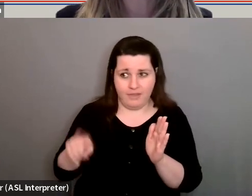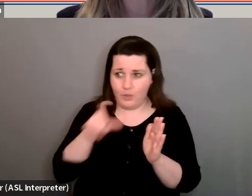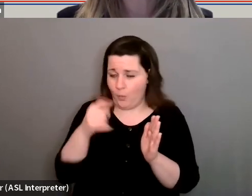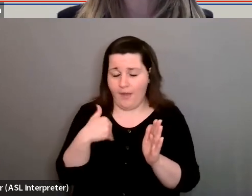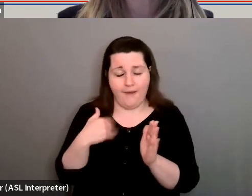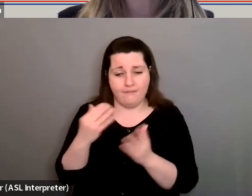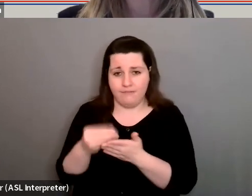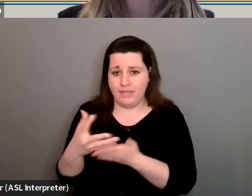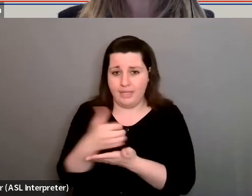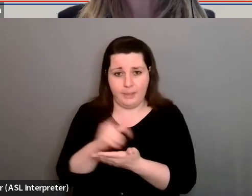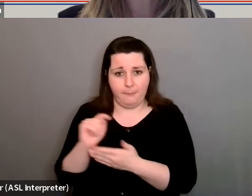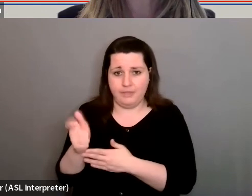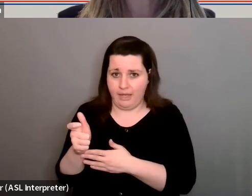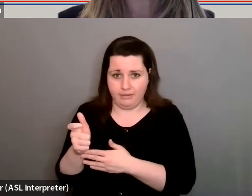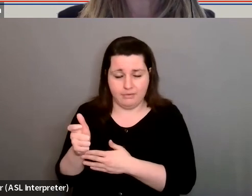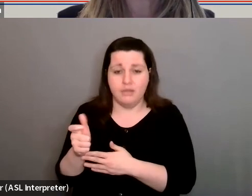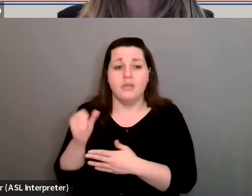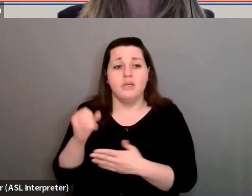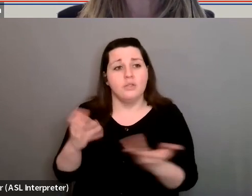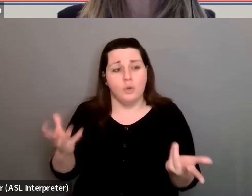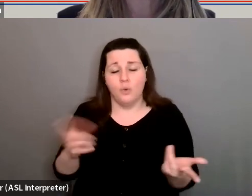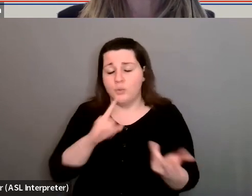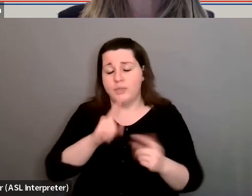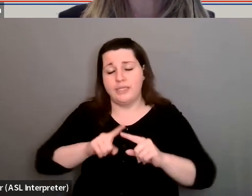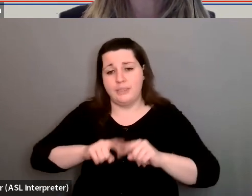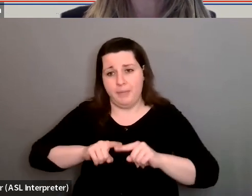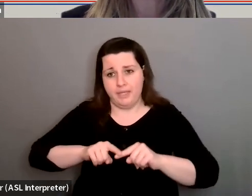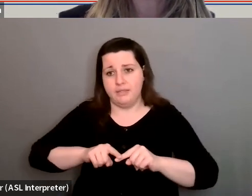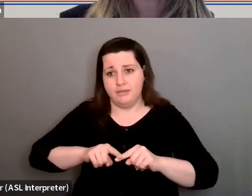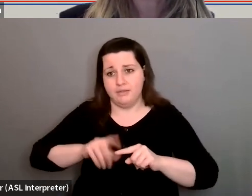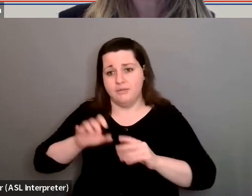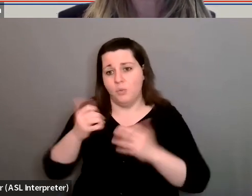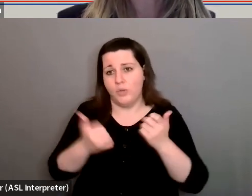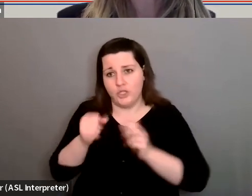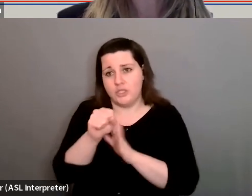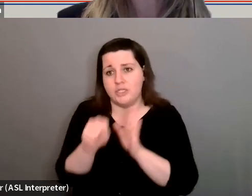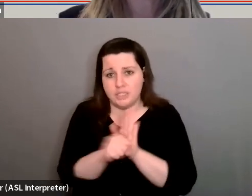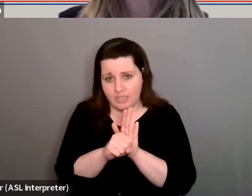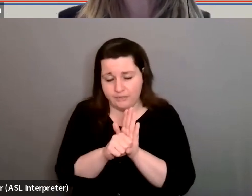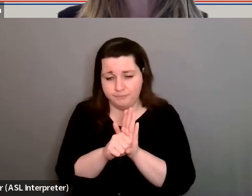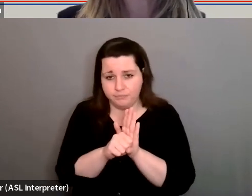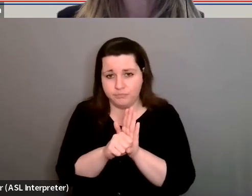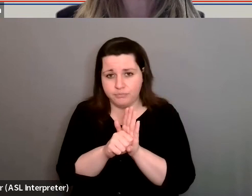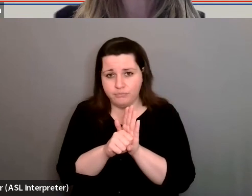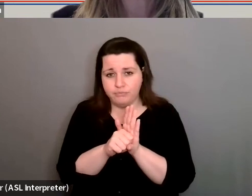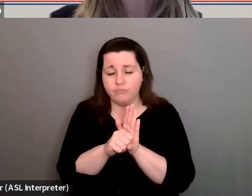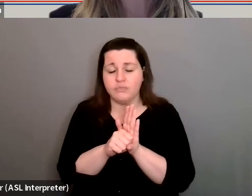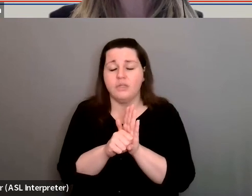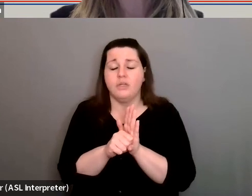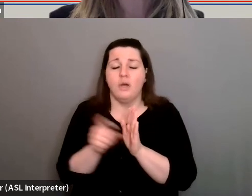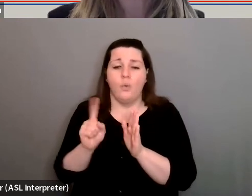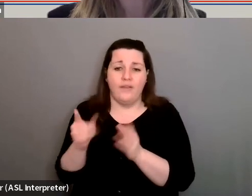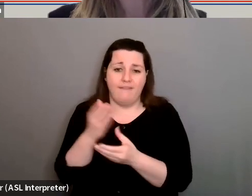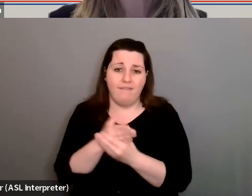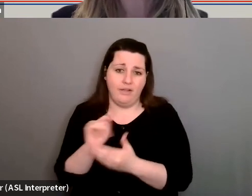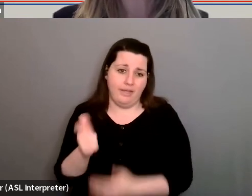can't provide a tax benefit. So it's really dependent on the state in which that individual files their